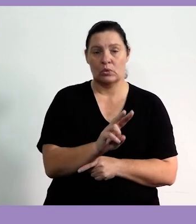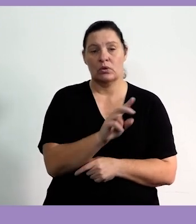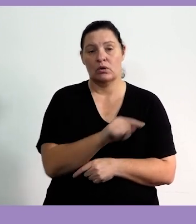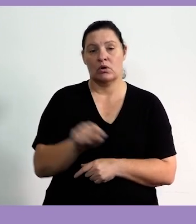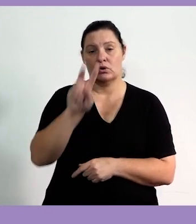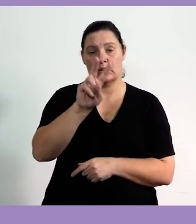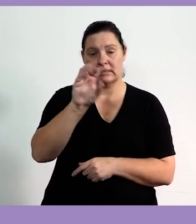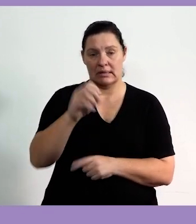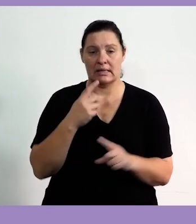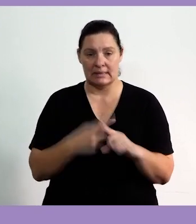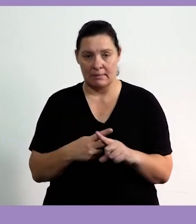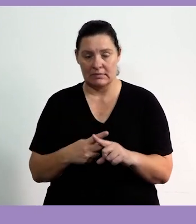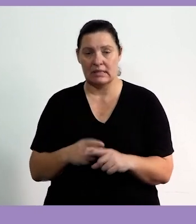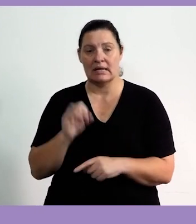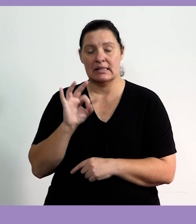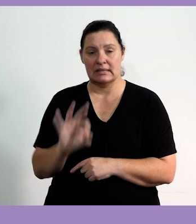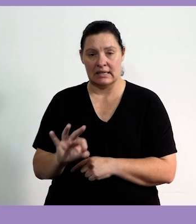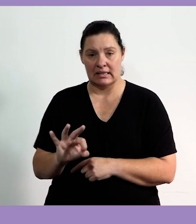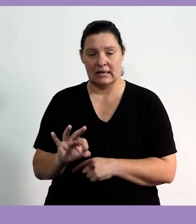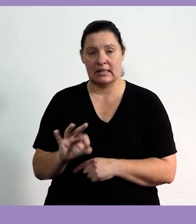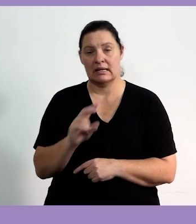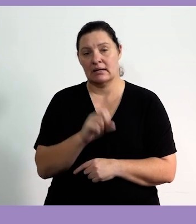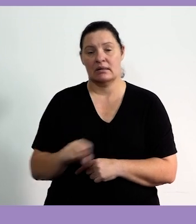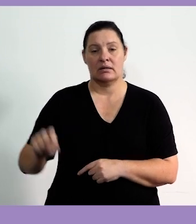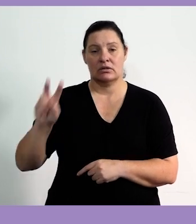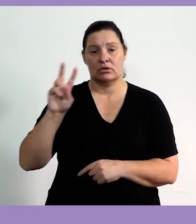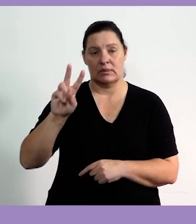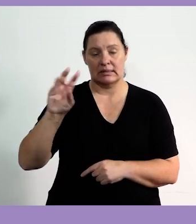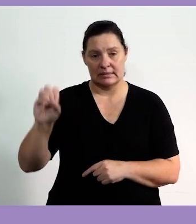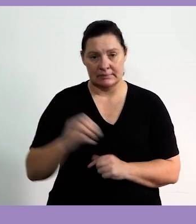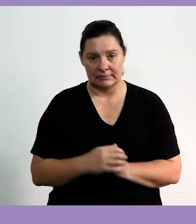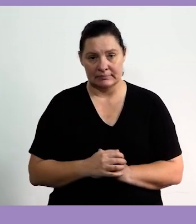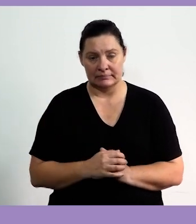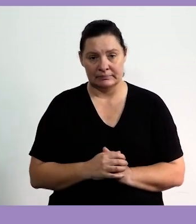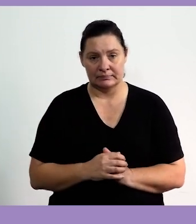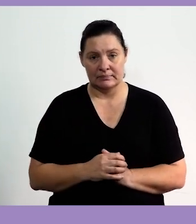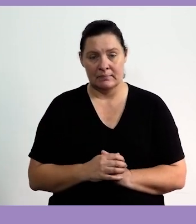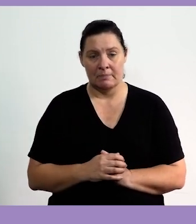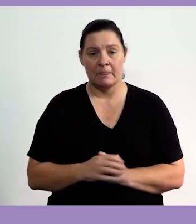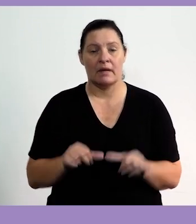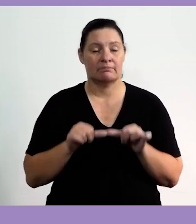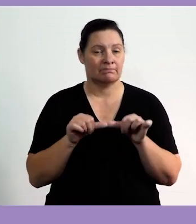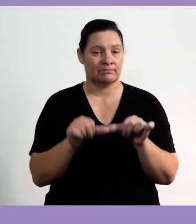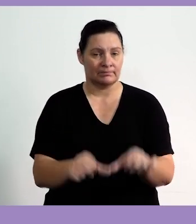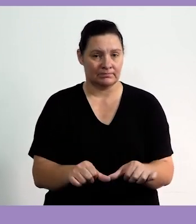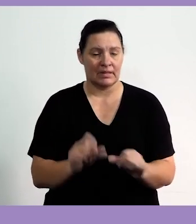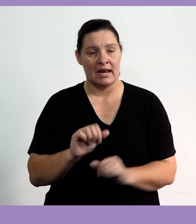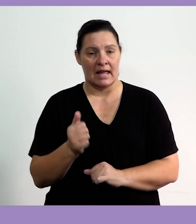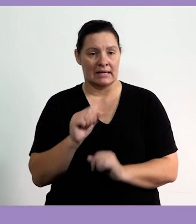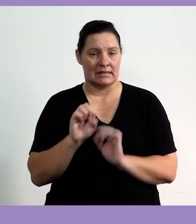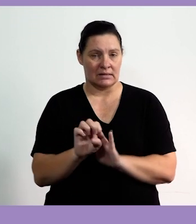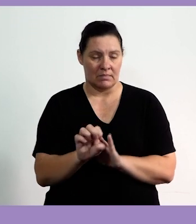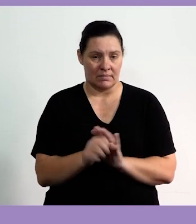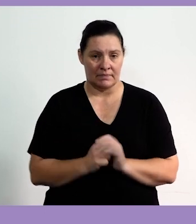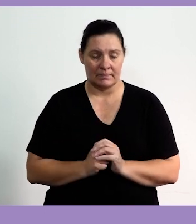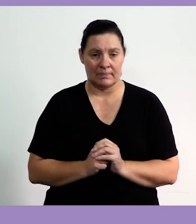2 raised to the exponent 20 multiplied by 3 raised to the exponent 20. Let's move on to